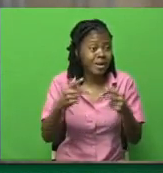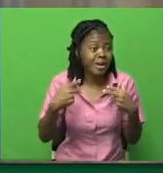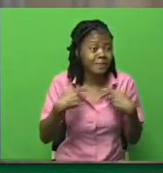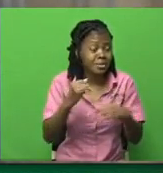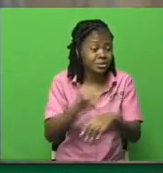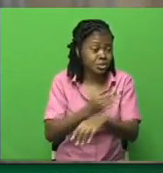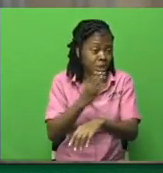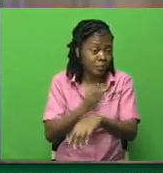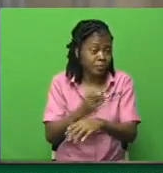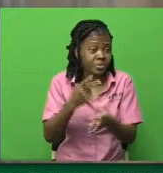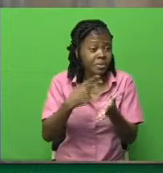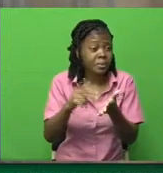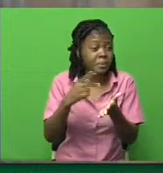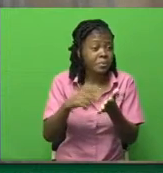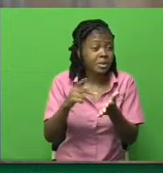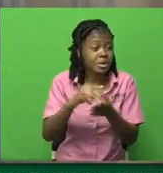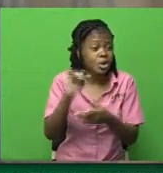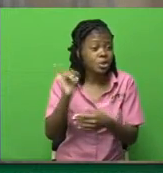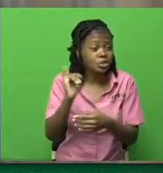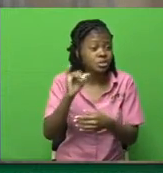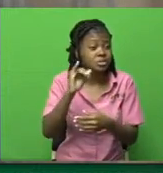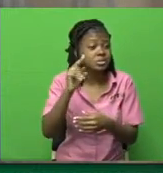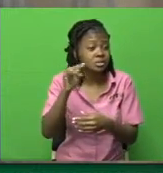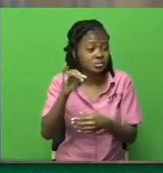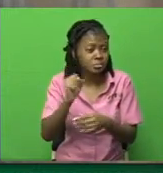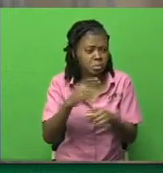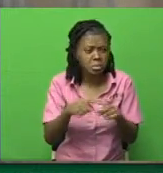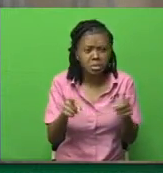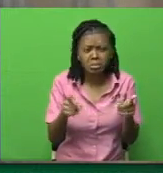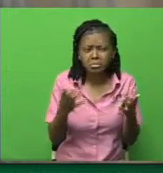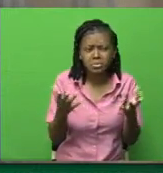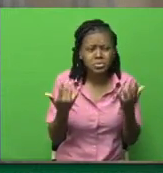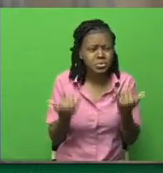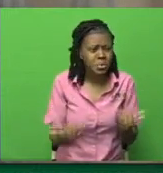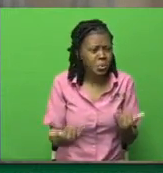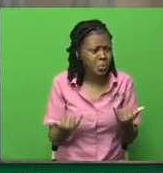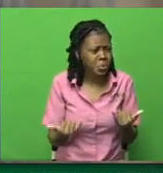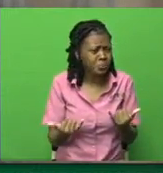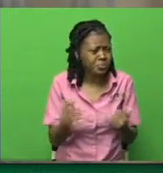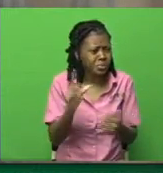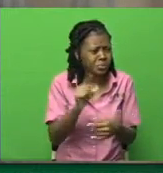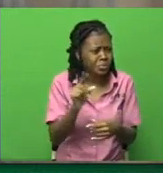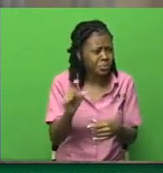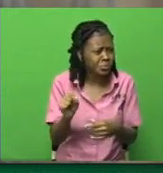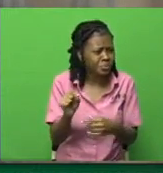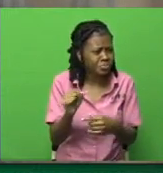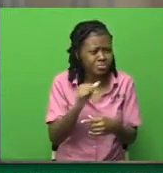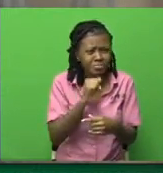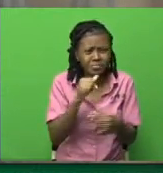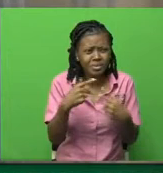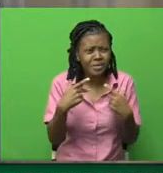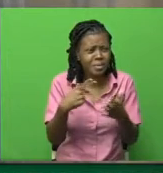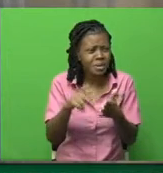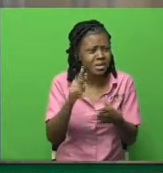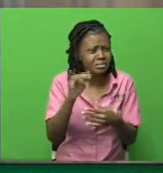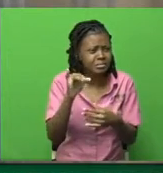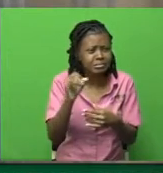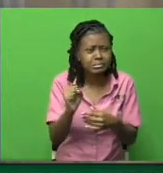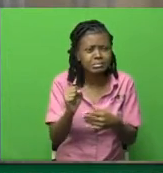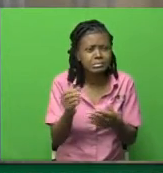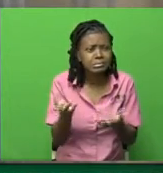to the nib in 2015 were no longer contributing in 2020. what does it mean does it mean they no longer have a